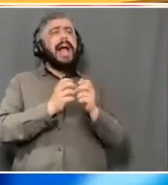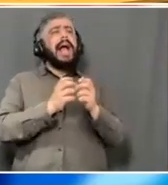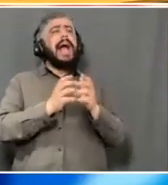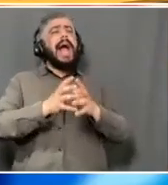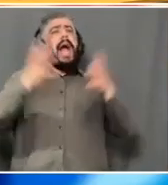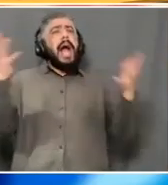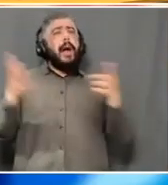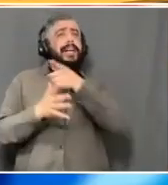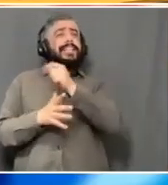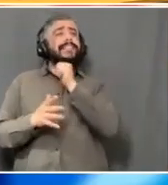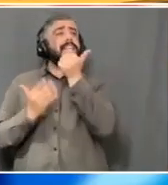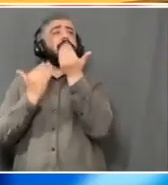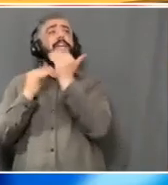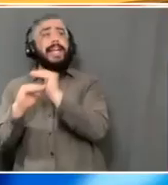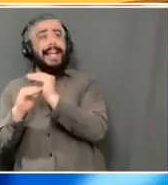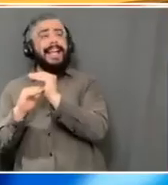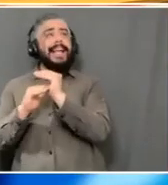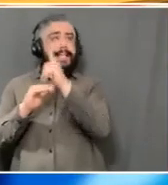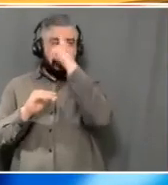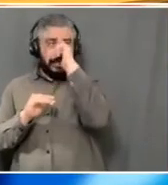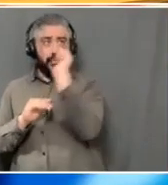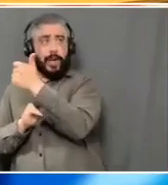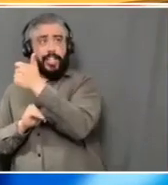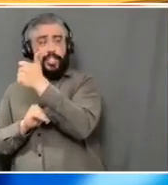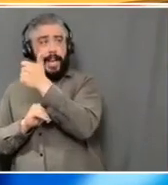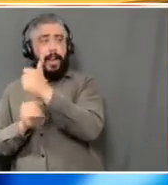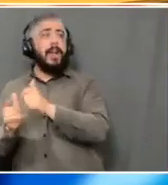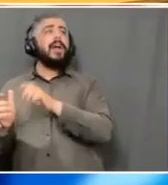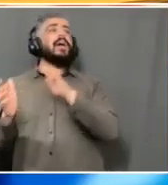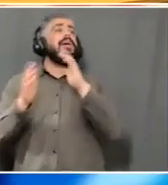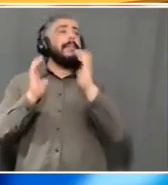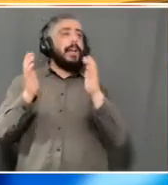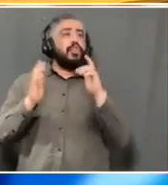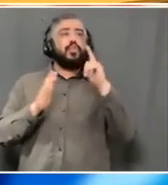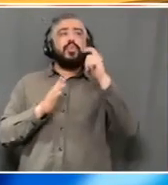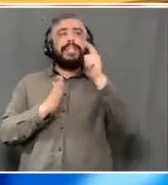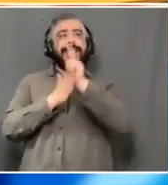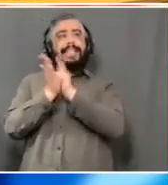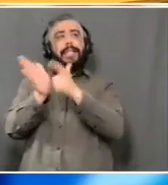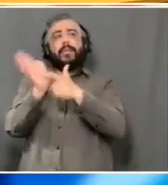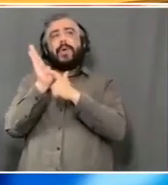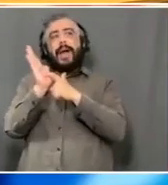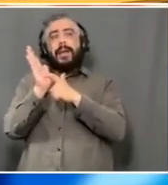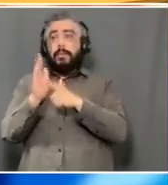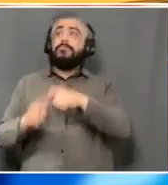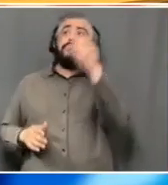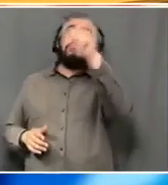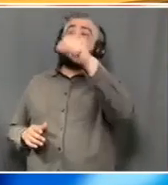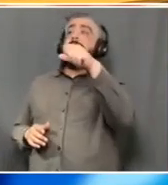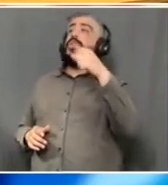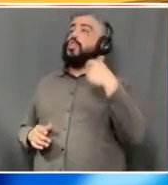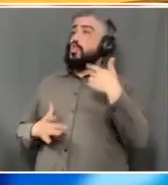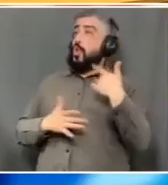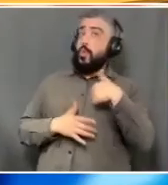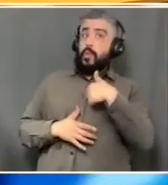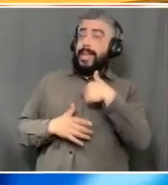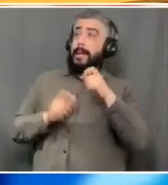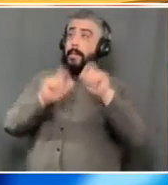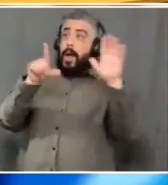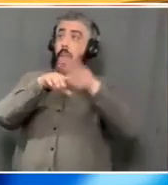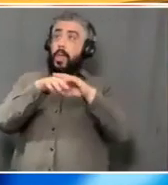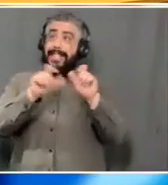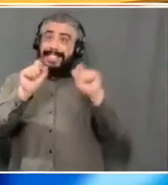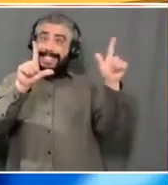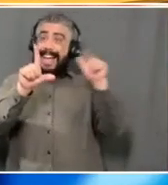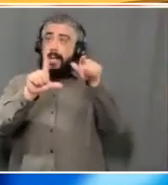is discretionary versus legally mandated. Yes. So what we have on this slide is we do have the restricted, but what